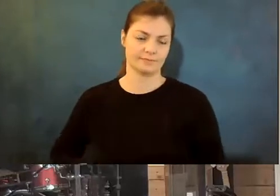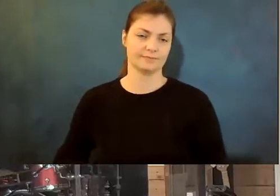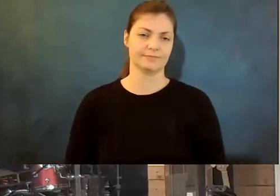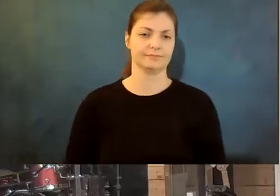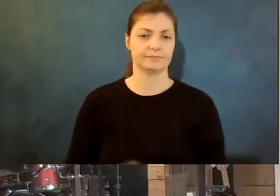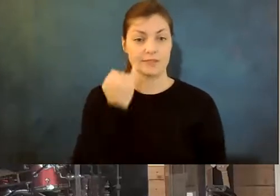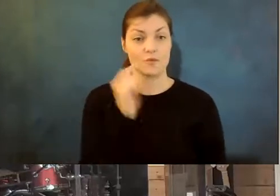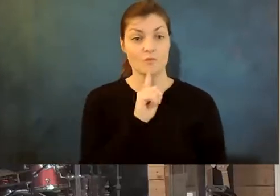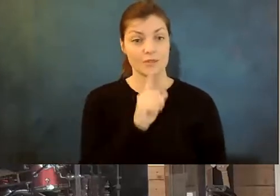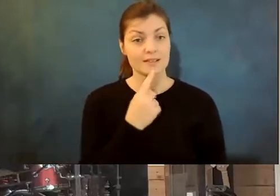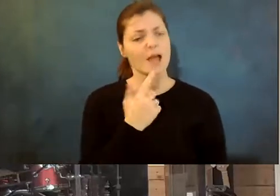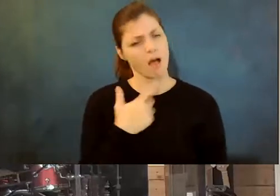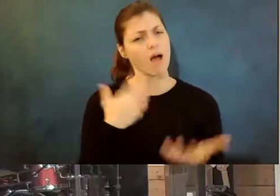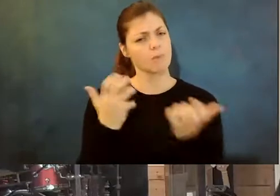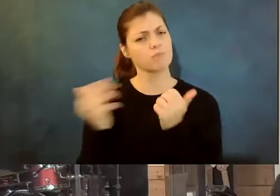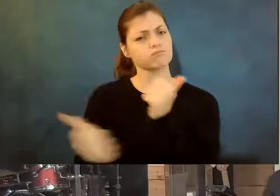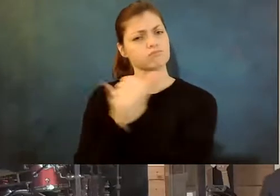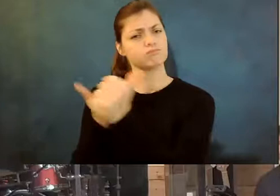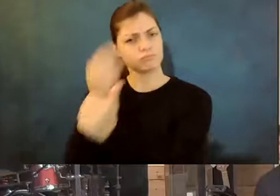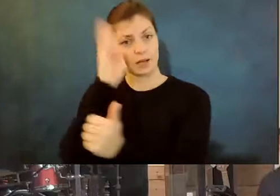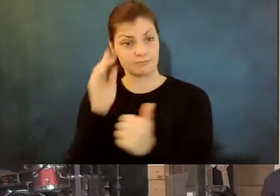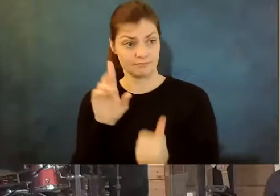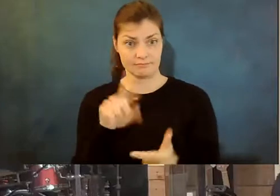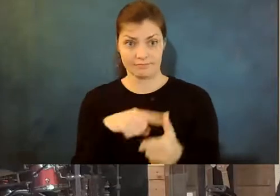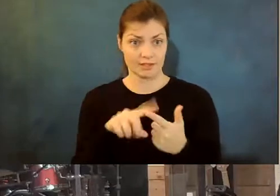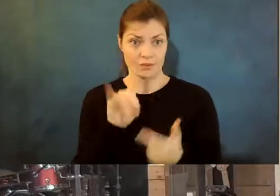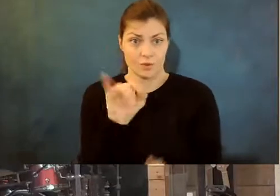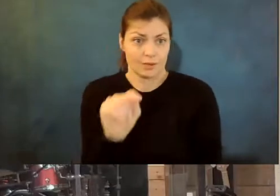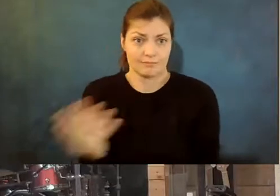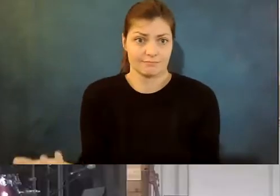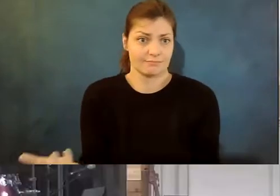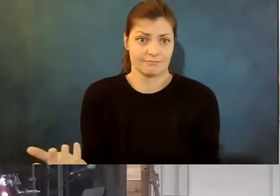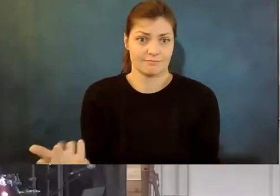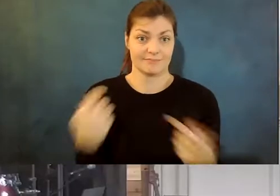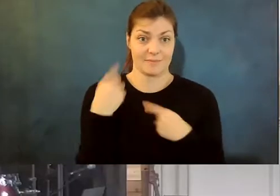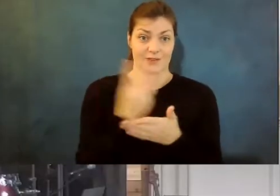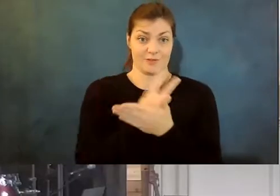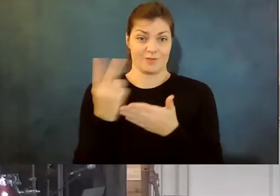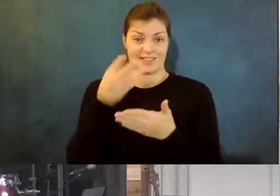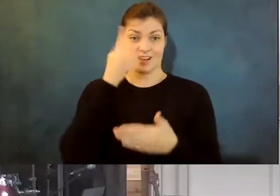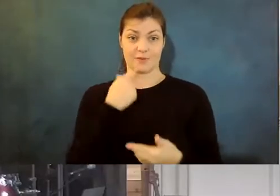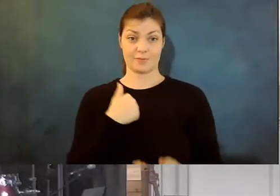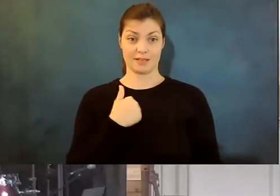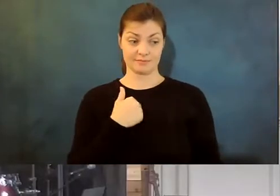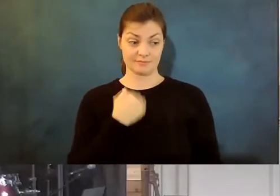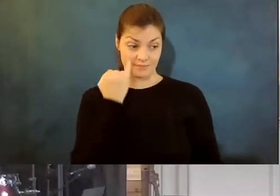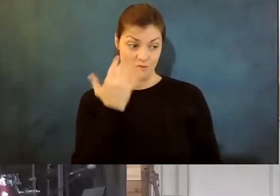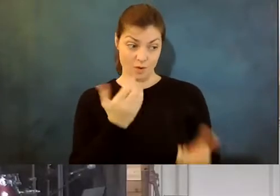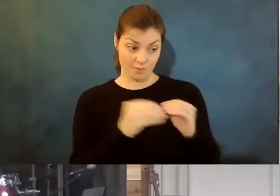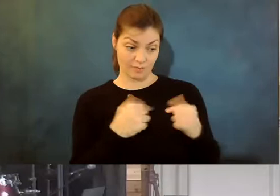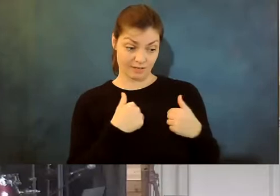If you really say you want to pursue him, then do it. That's what God's been saying to me the last 2 weeks. If you really want more of me, do